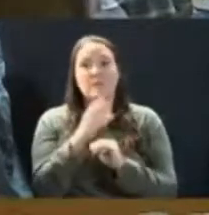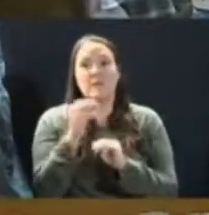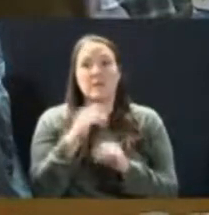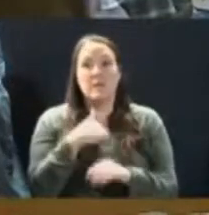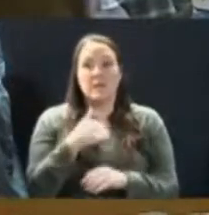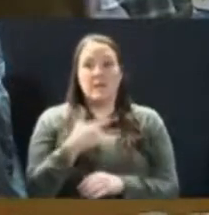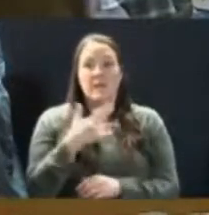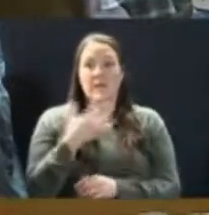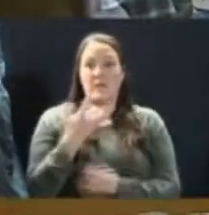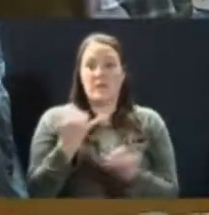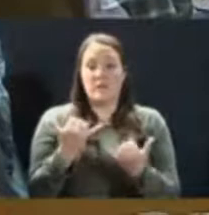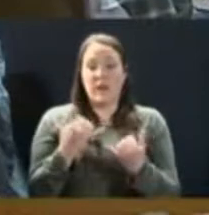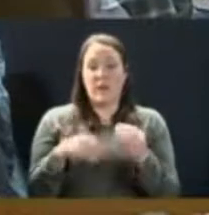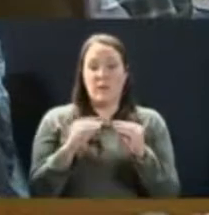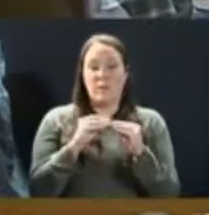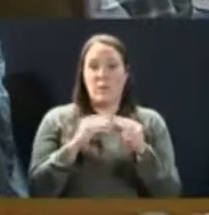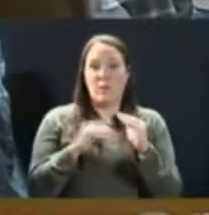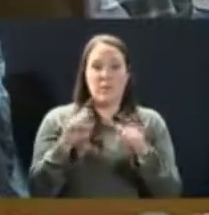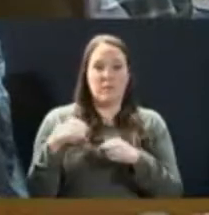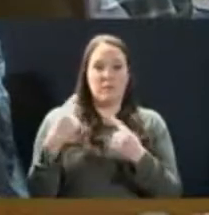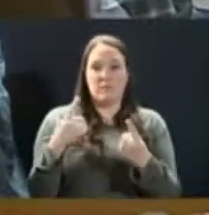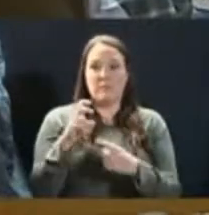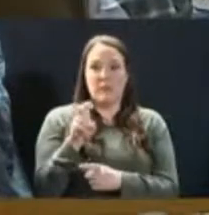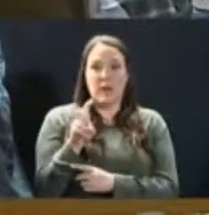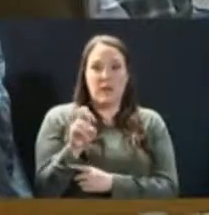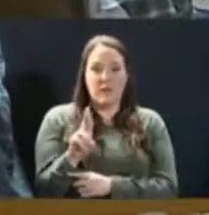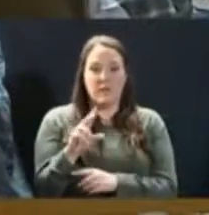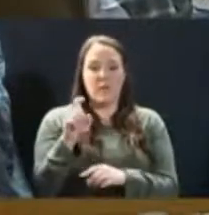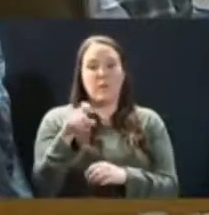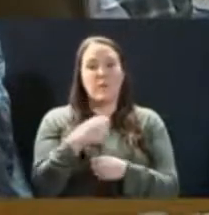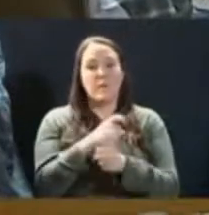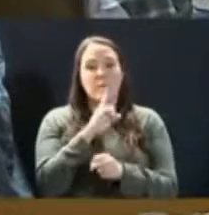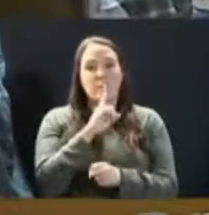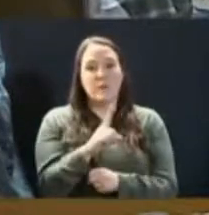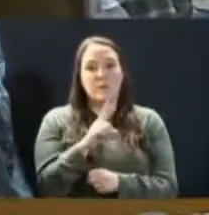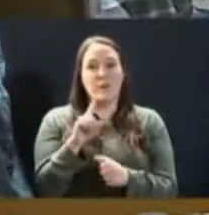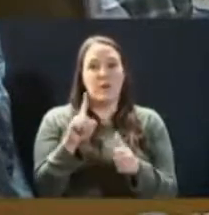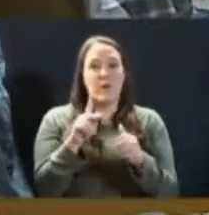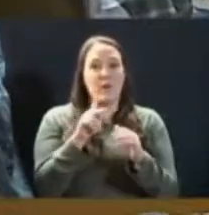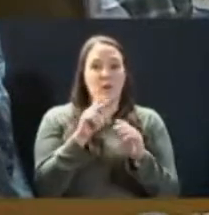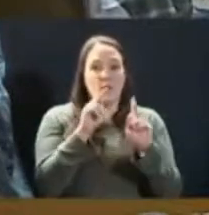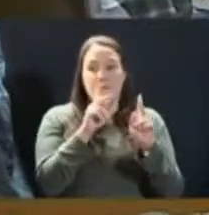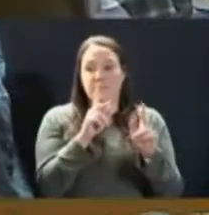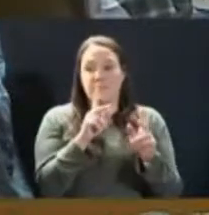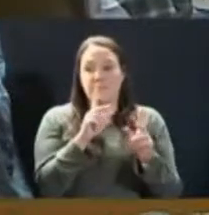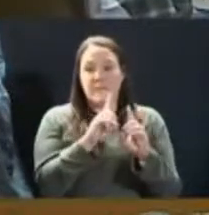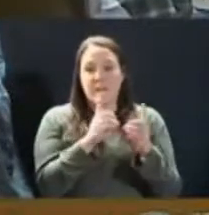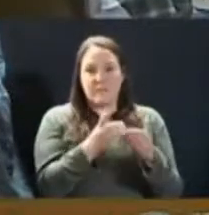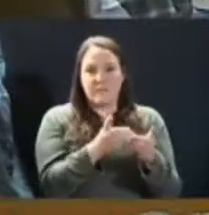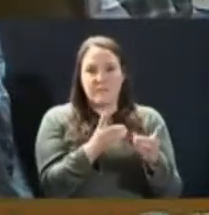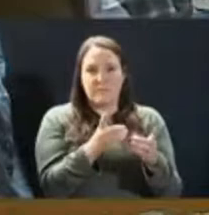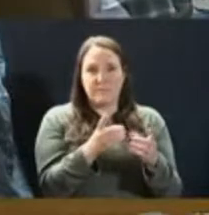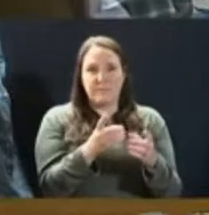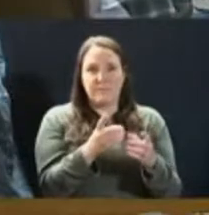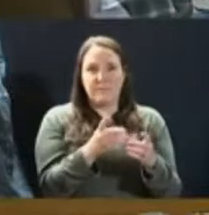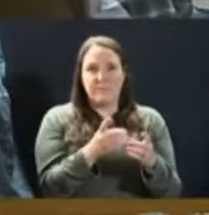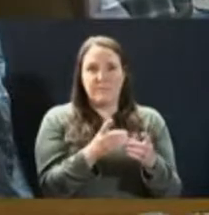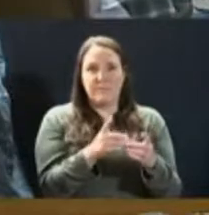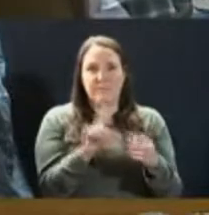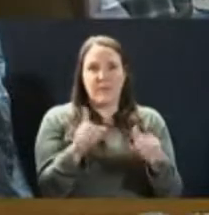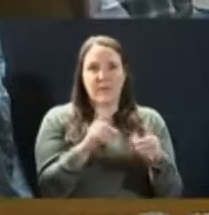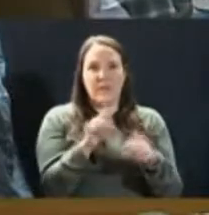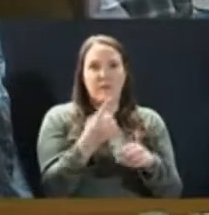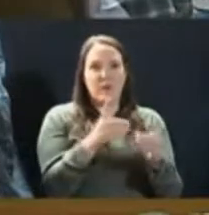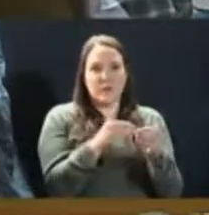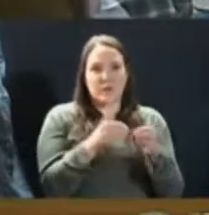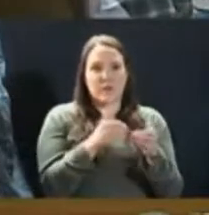feel now that more than ever, we need to make sure that, you know, the first district has a voice at the table. And, you